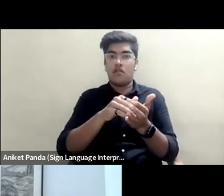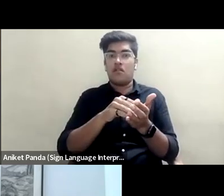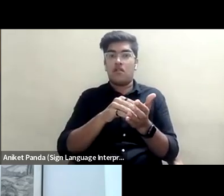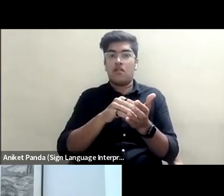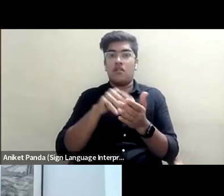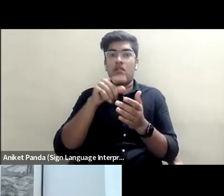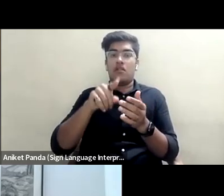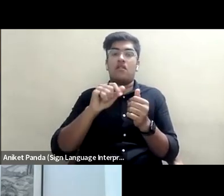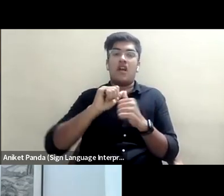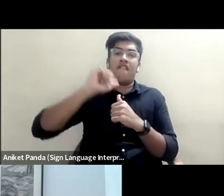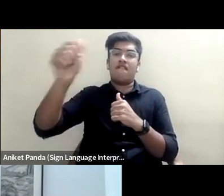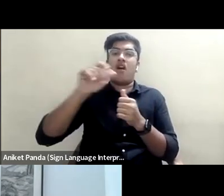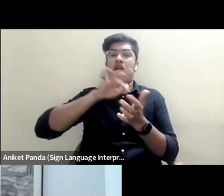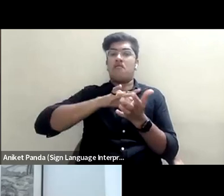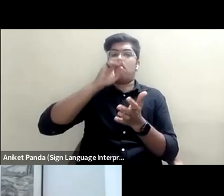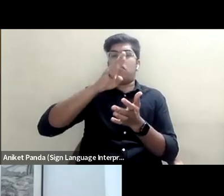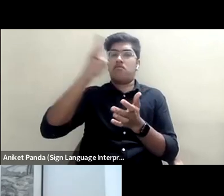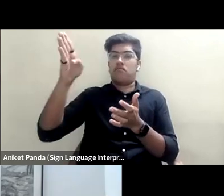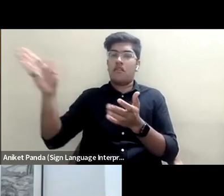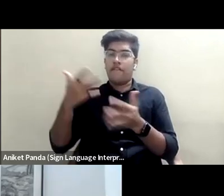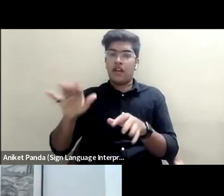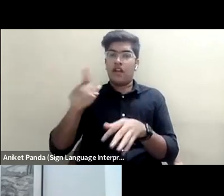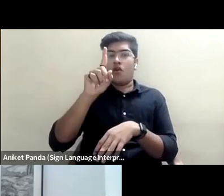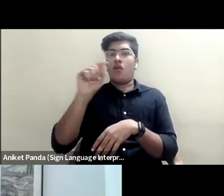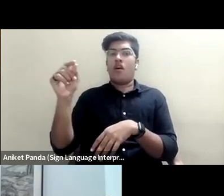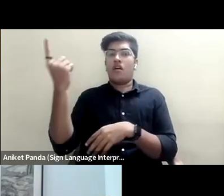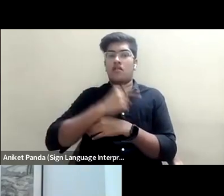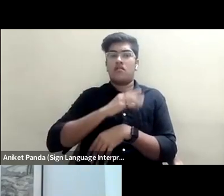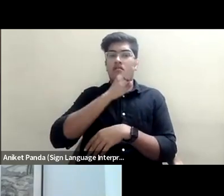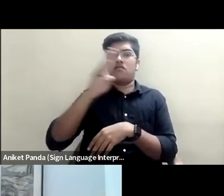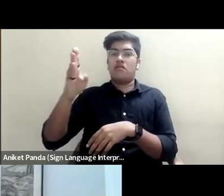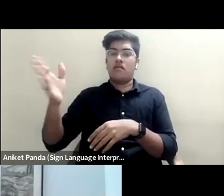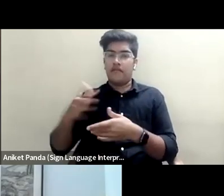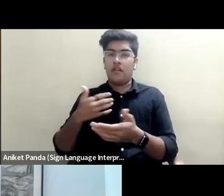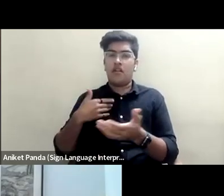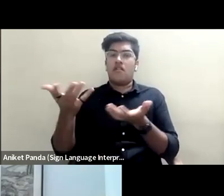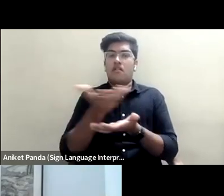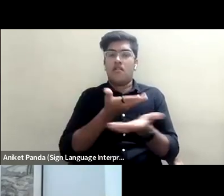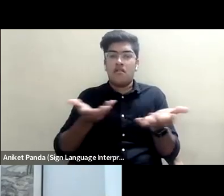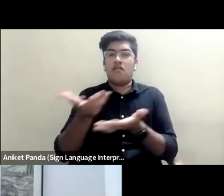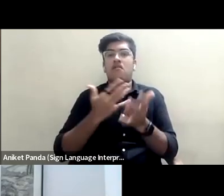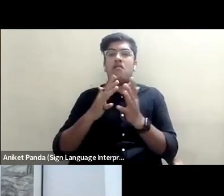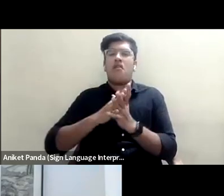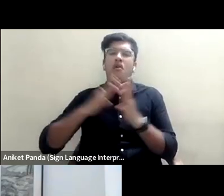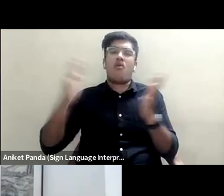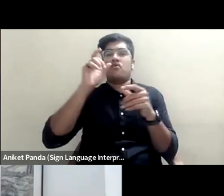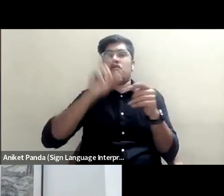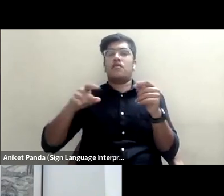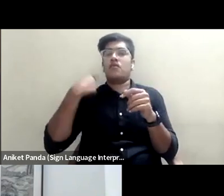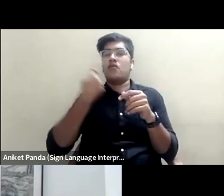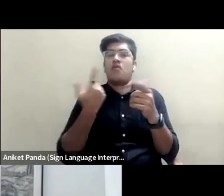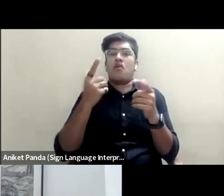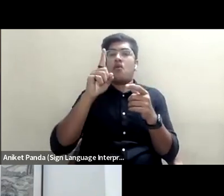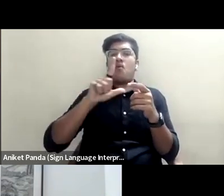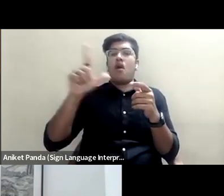country almost every one of those 100 days. Speaking to huge audiences of 1 lakh people